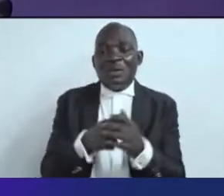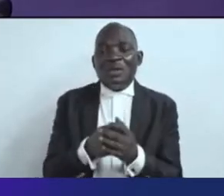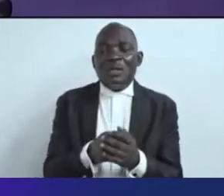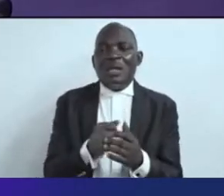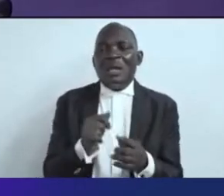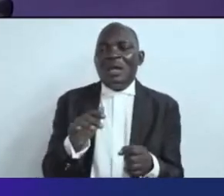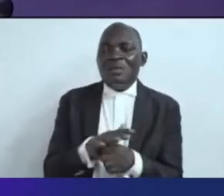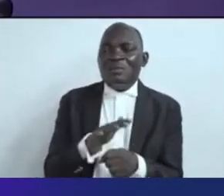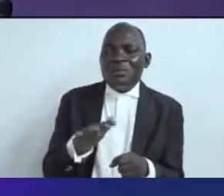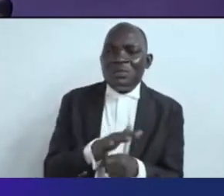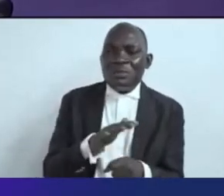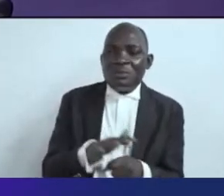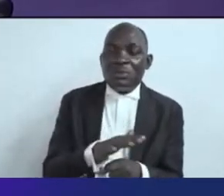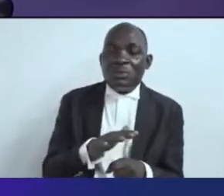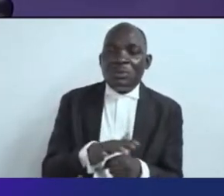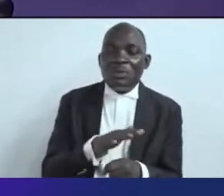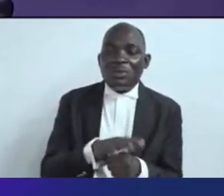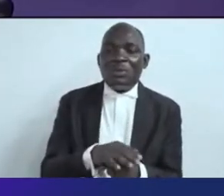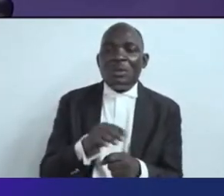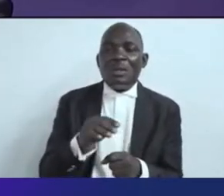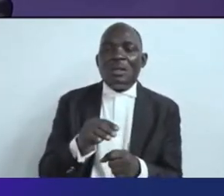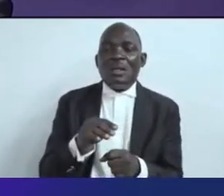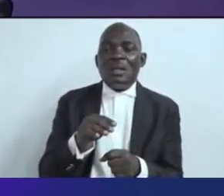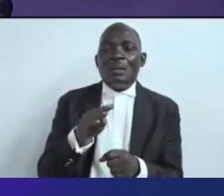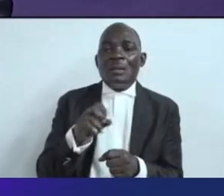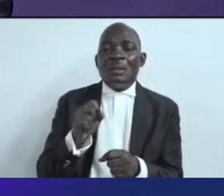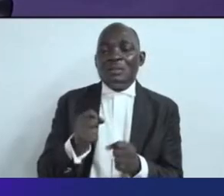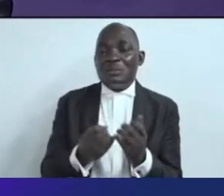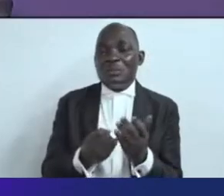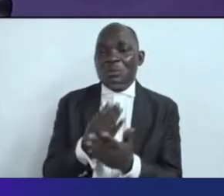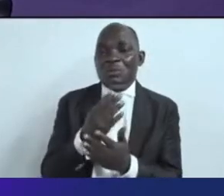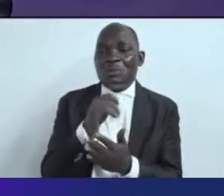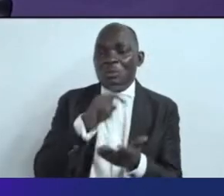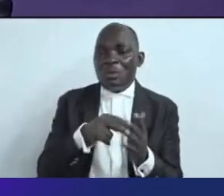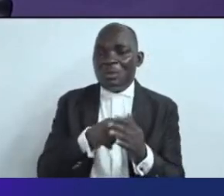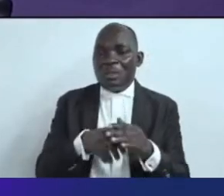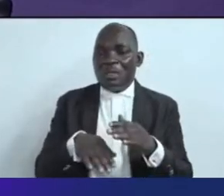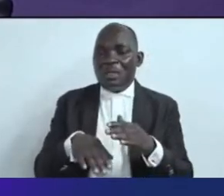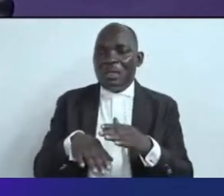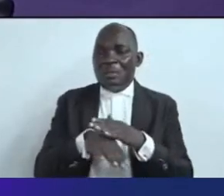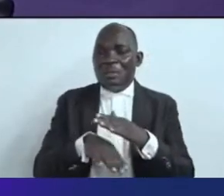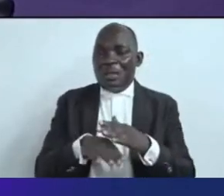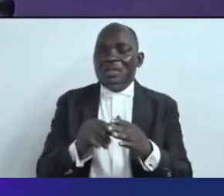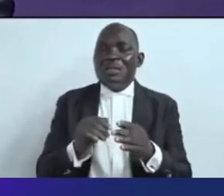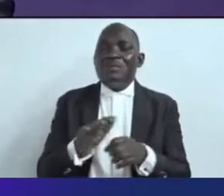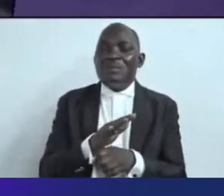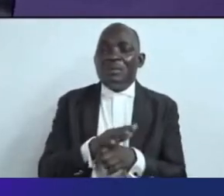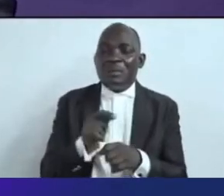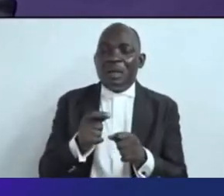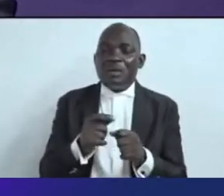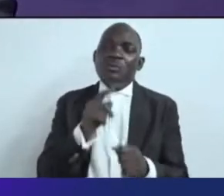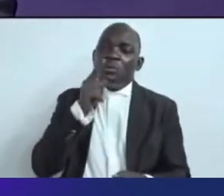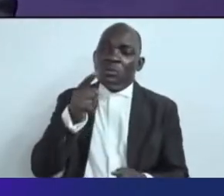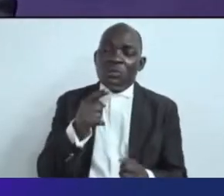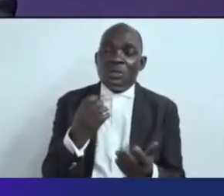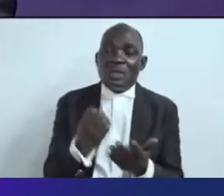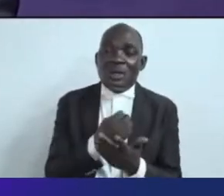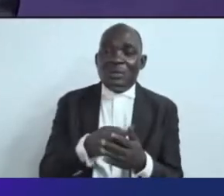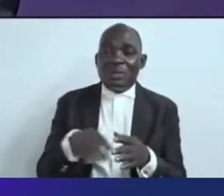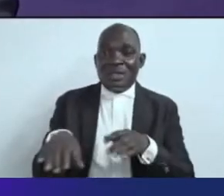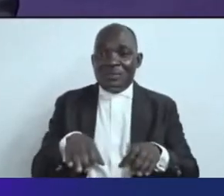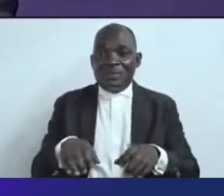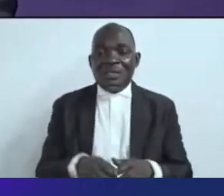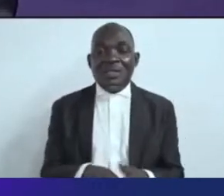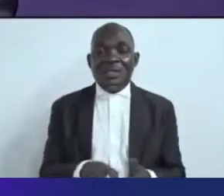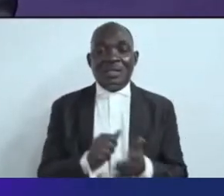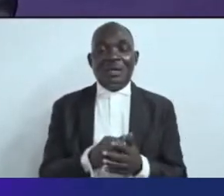exhausting base effects. This growth is not about base effects. This growth is about real economic activity,